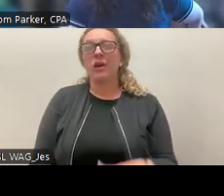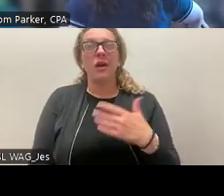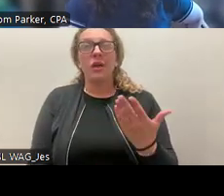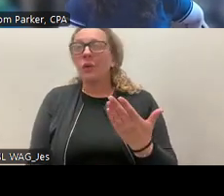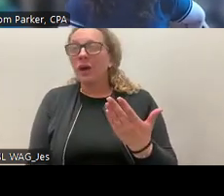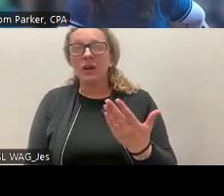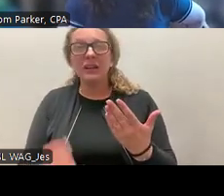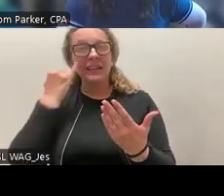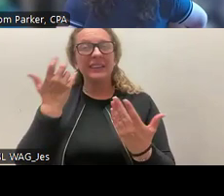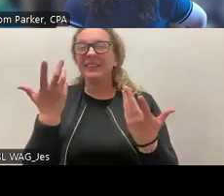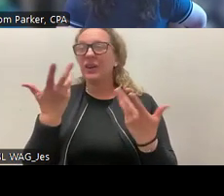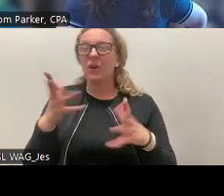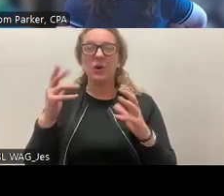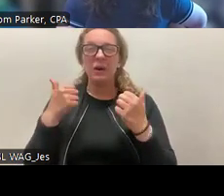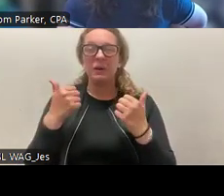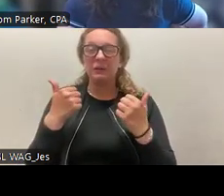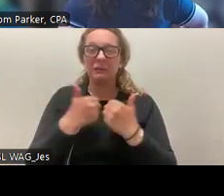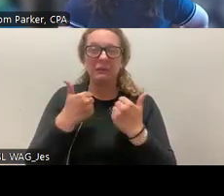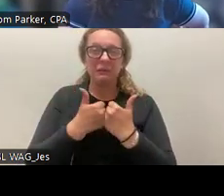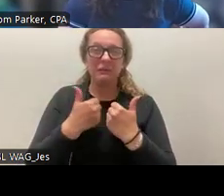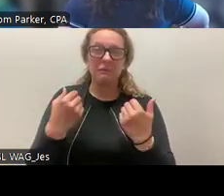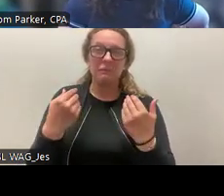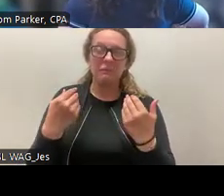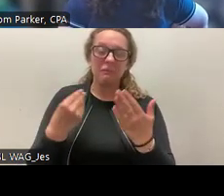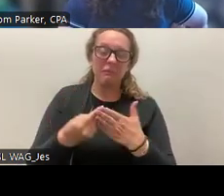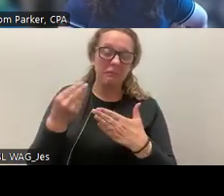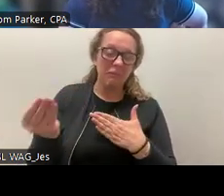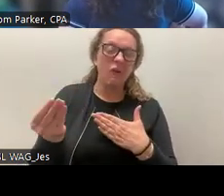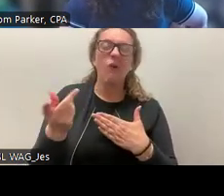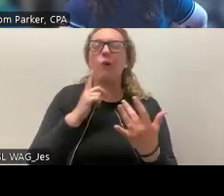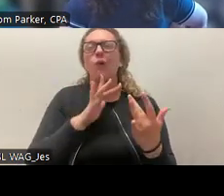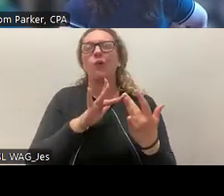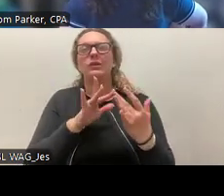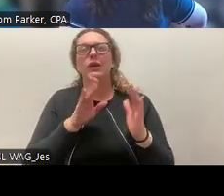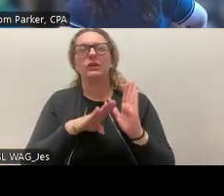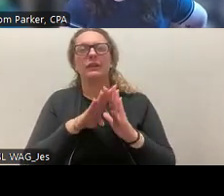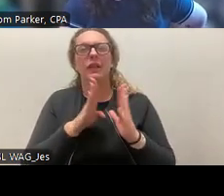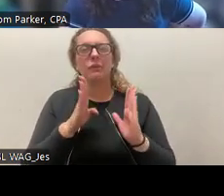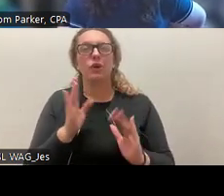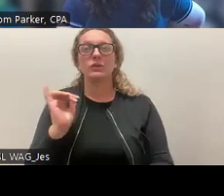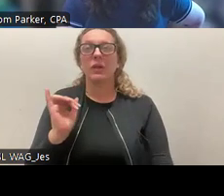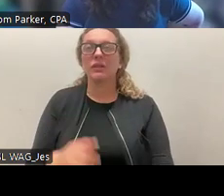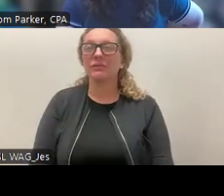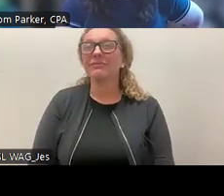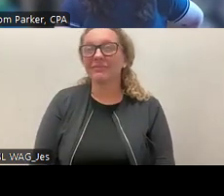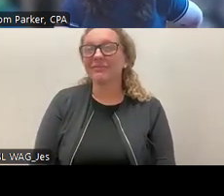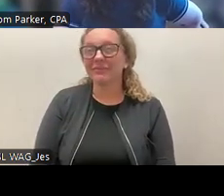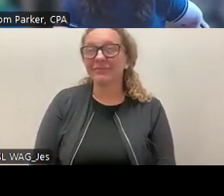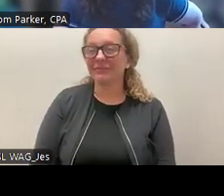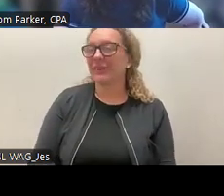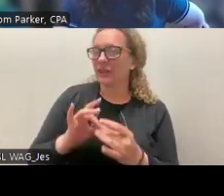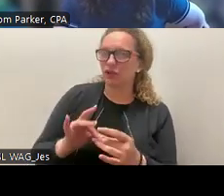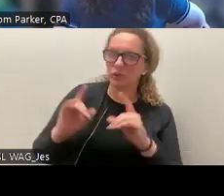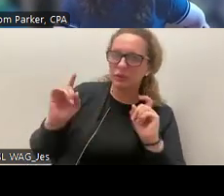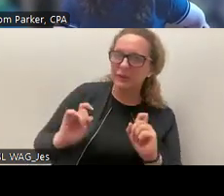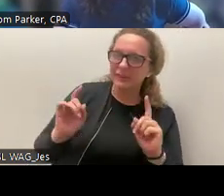game that's already made and you've bought it, you could also reach out to the developer as well. In terms of testing it,